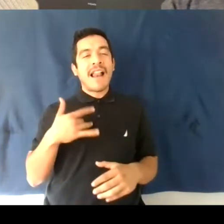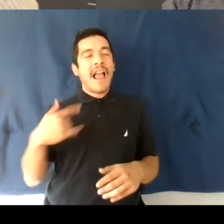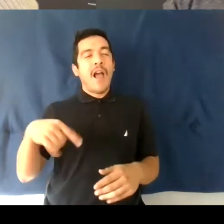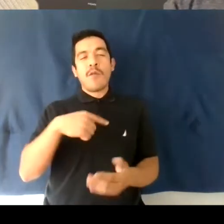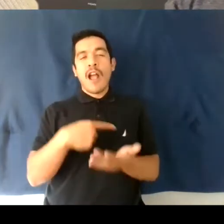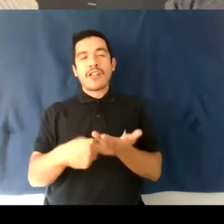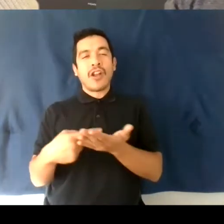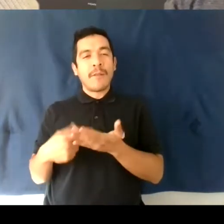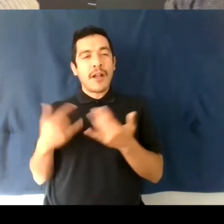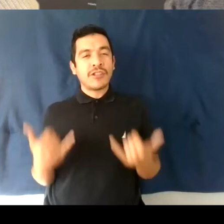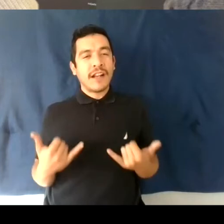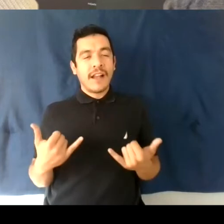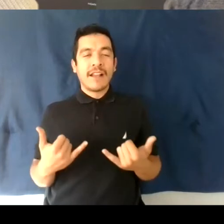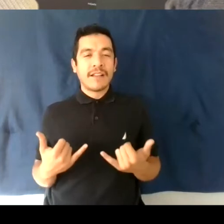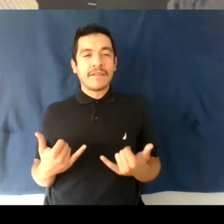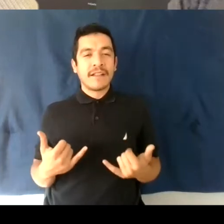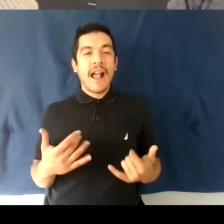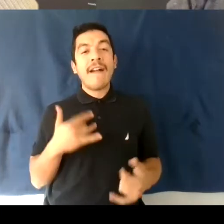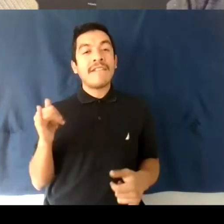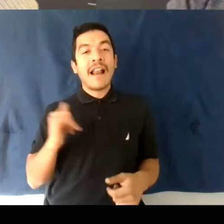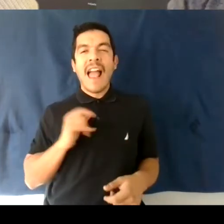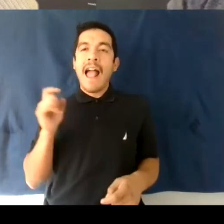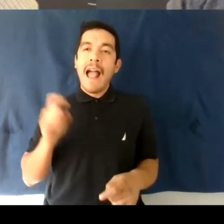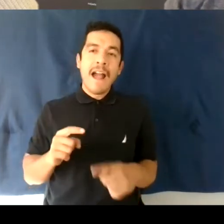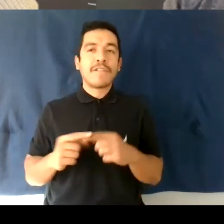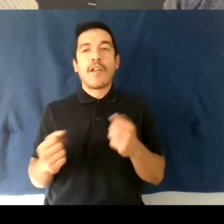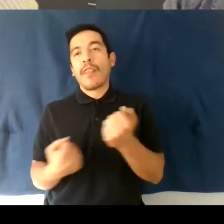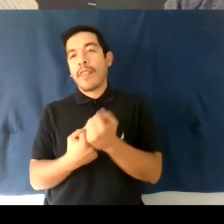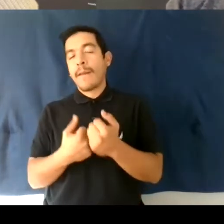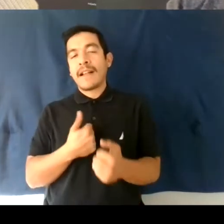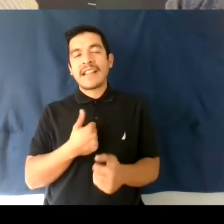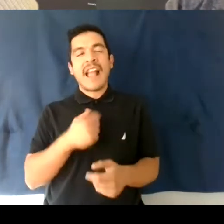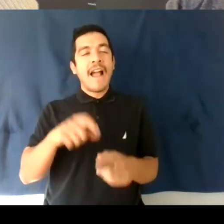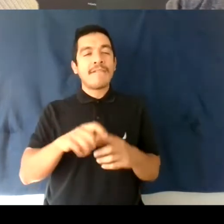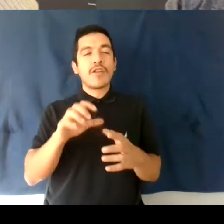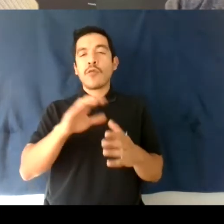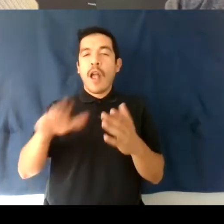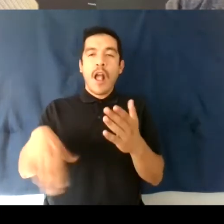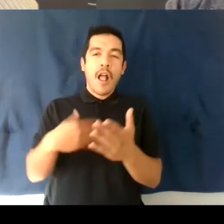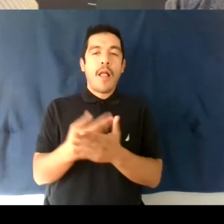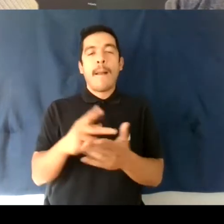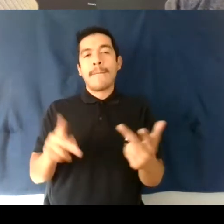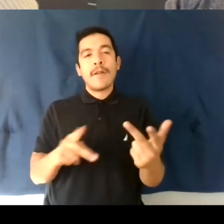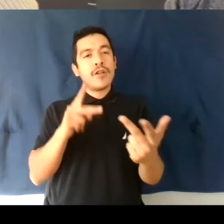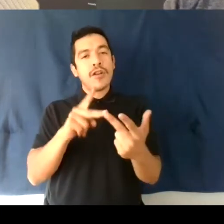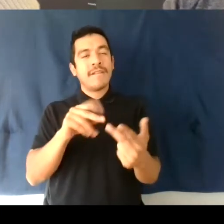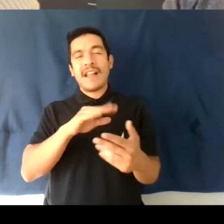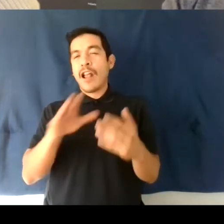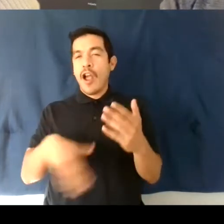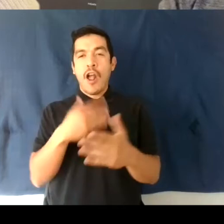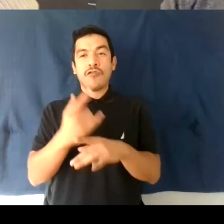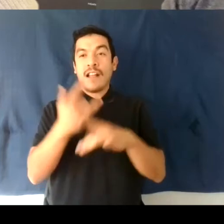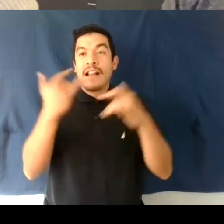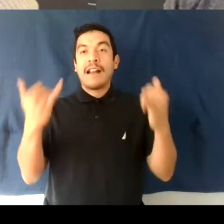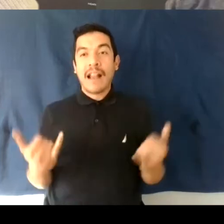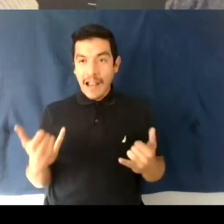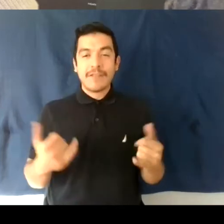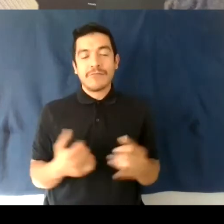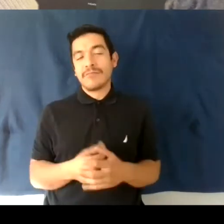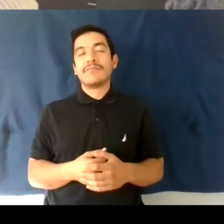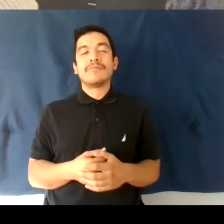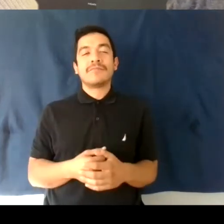about today of like feeling like I have to do everything and I have to do it all perfectly and I have to do it all right now. And just